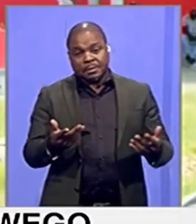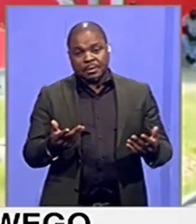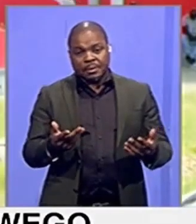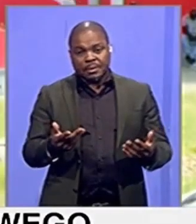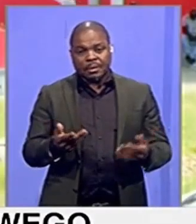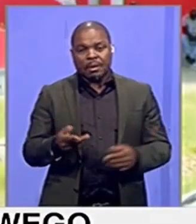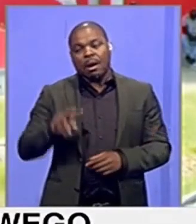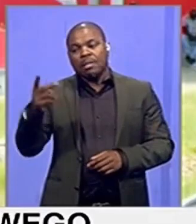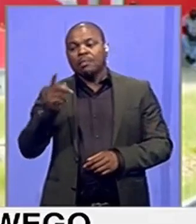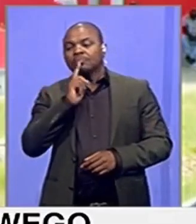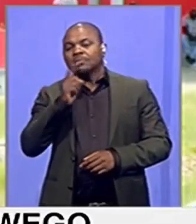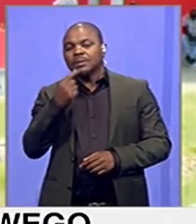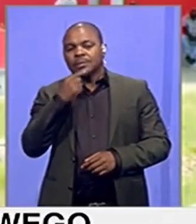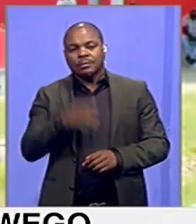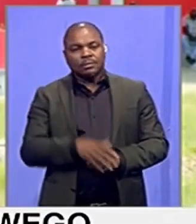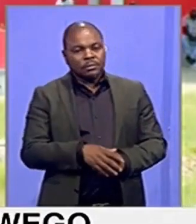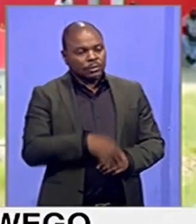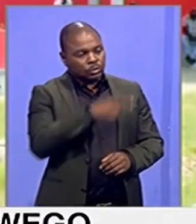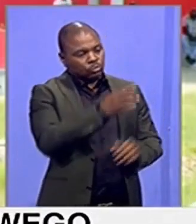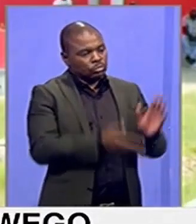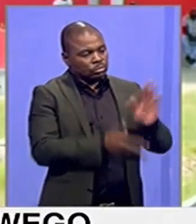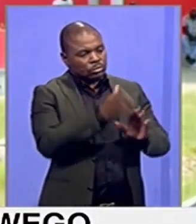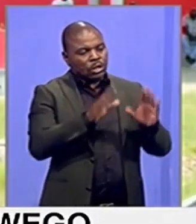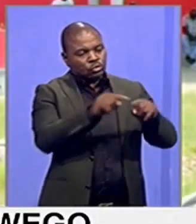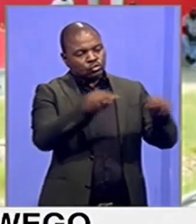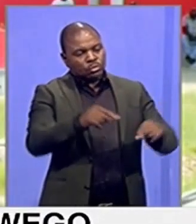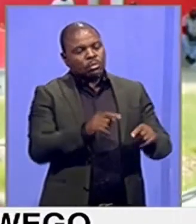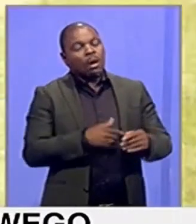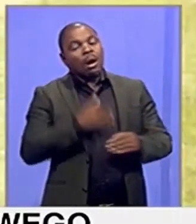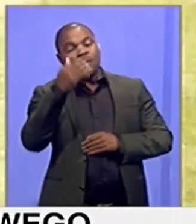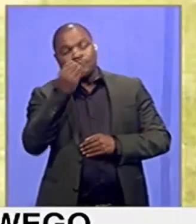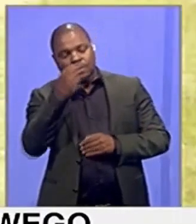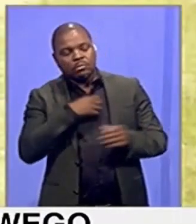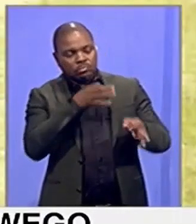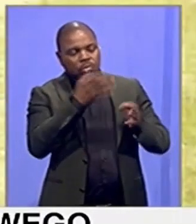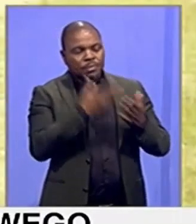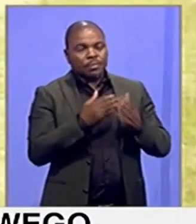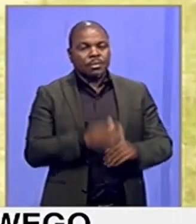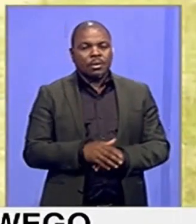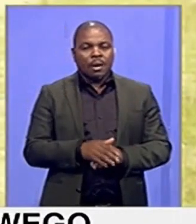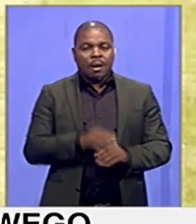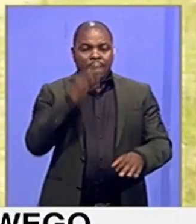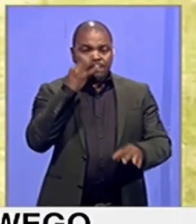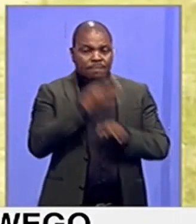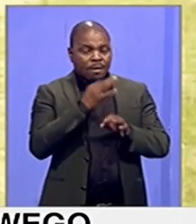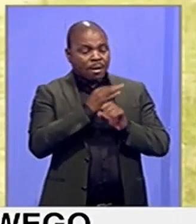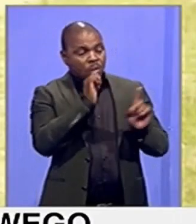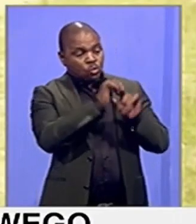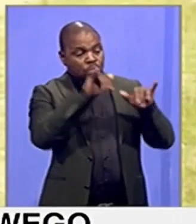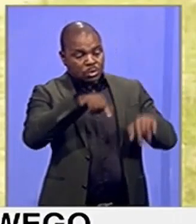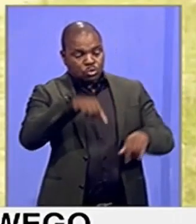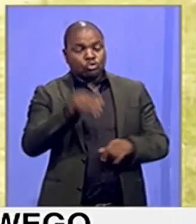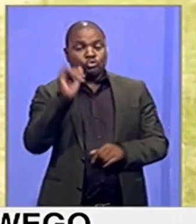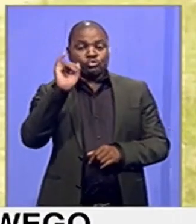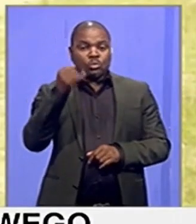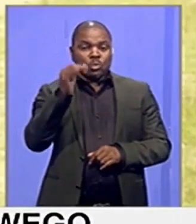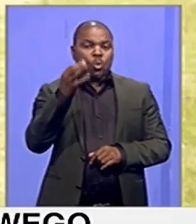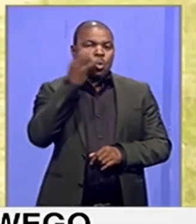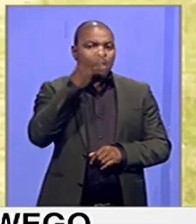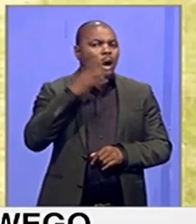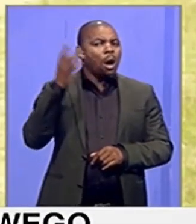ambile menere lo mongwe a rae wena tsamaya kwa tlase tla ke bolela le wena ke fetša go ja. Tatago moyana yo a dulago Johannesburg o rile go